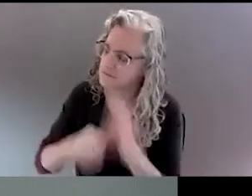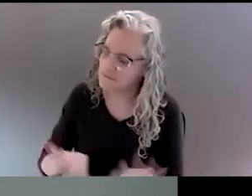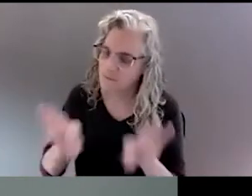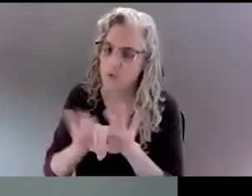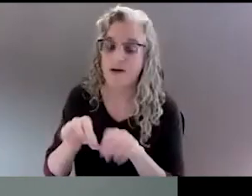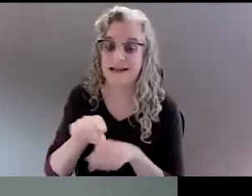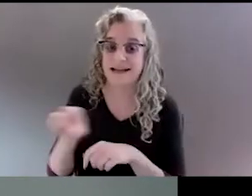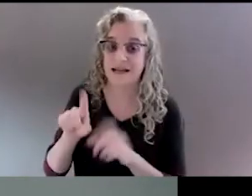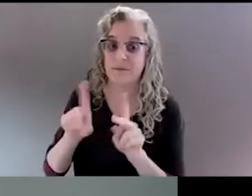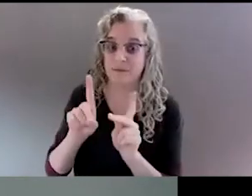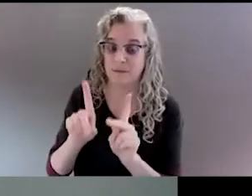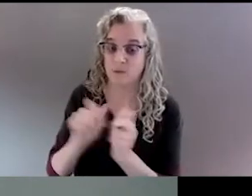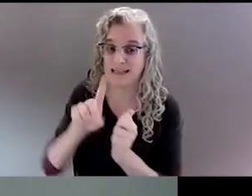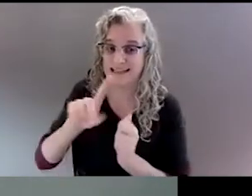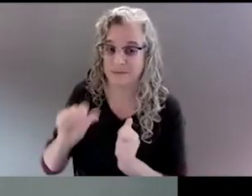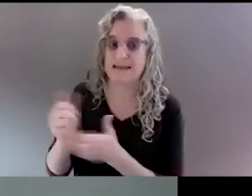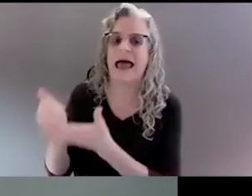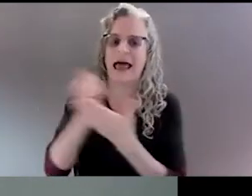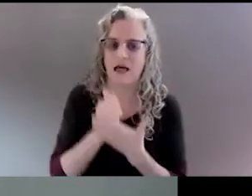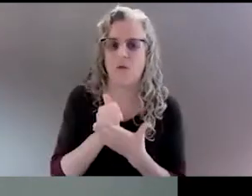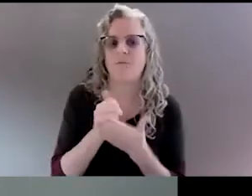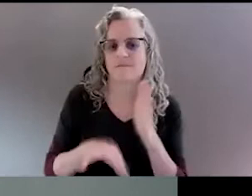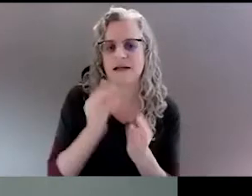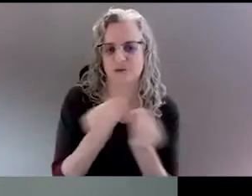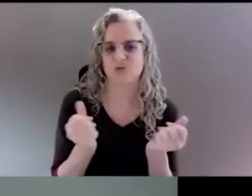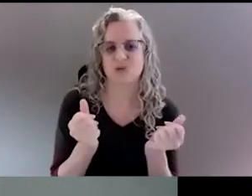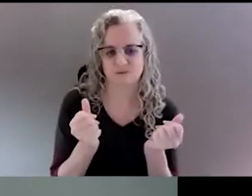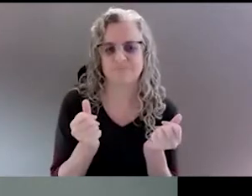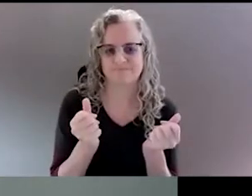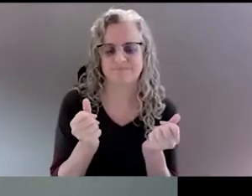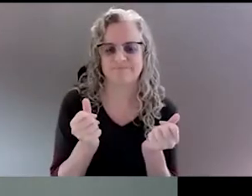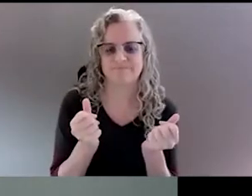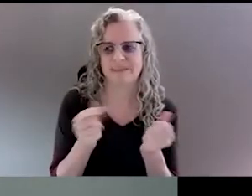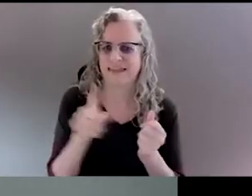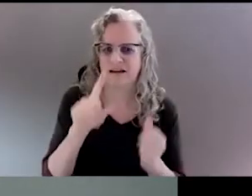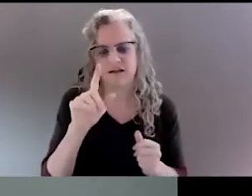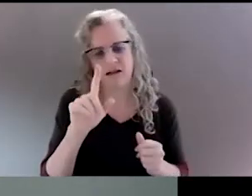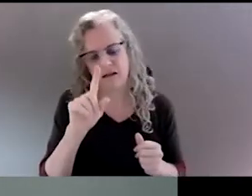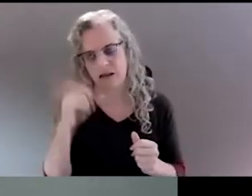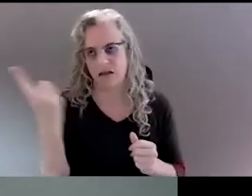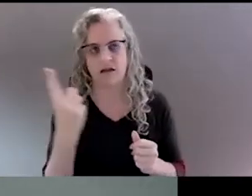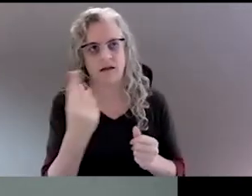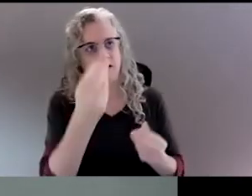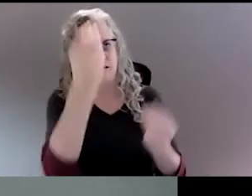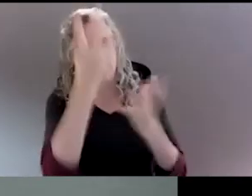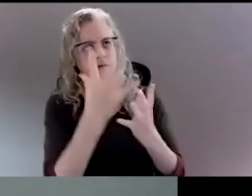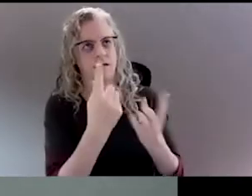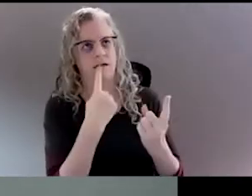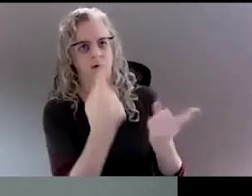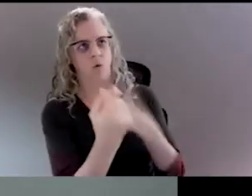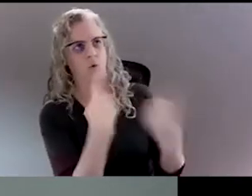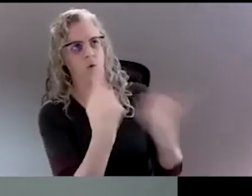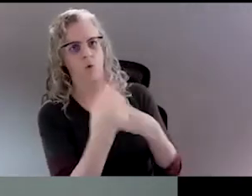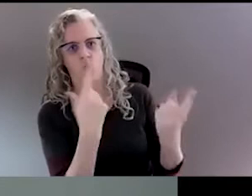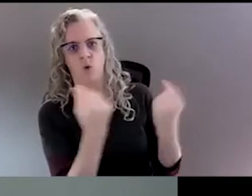and tired of being told what to do, and this is the way to do it. And we really have to make sure that we